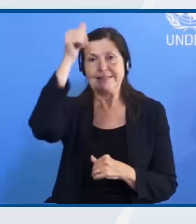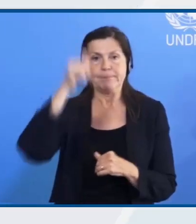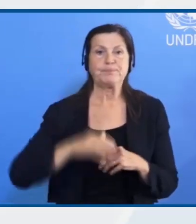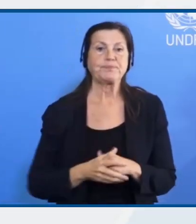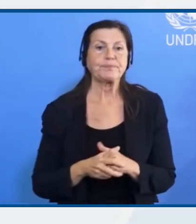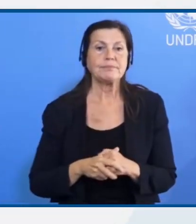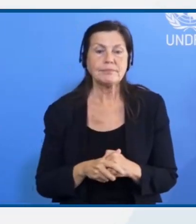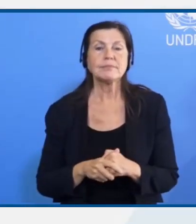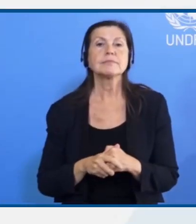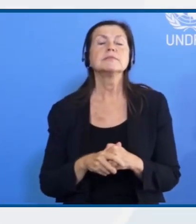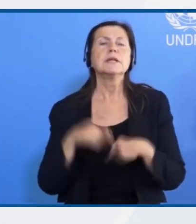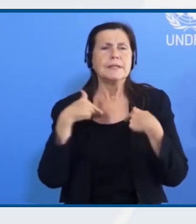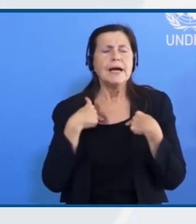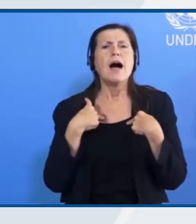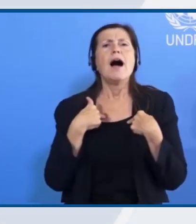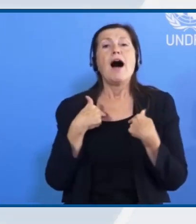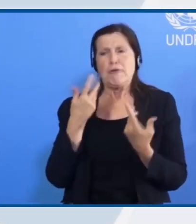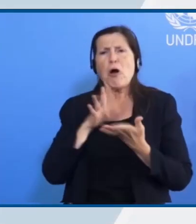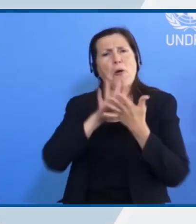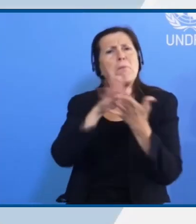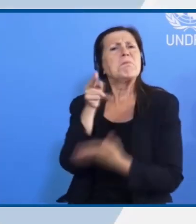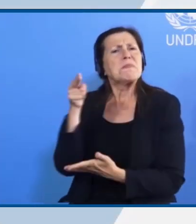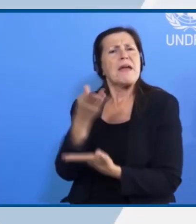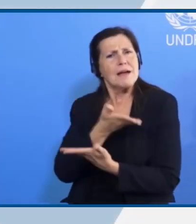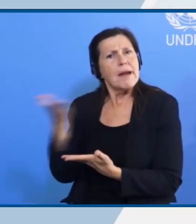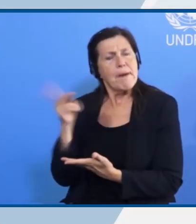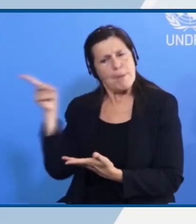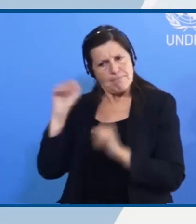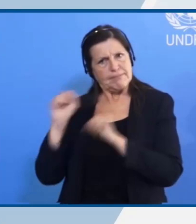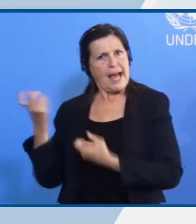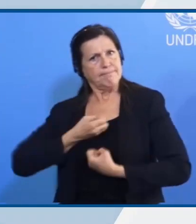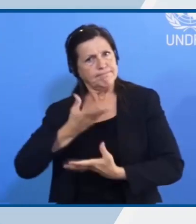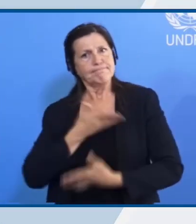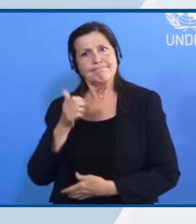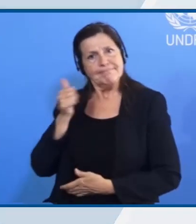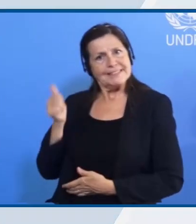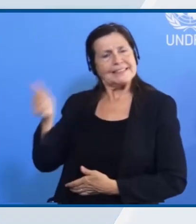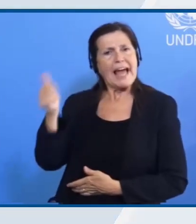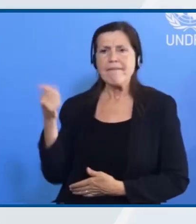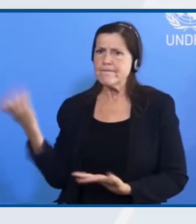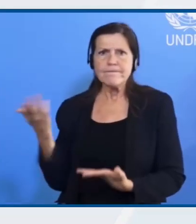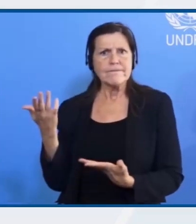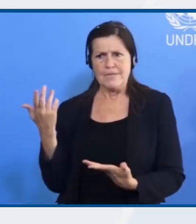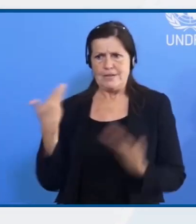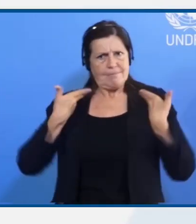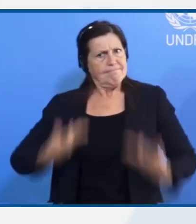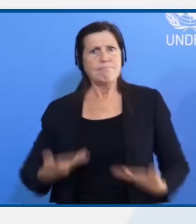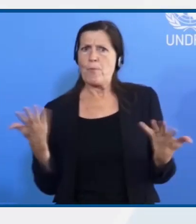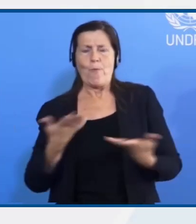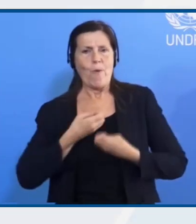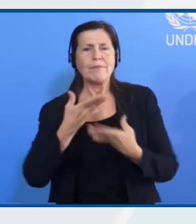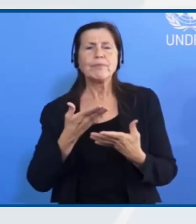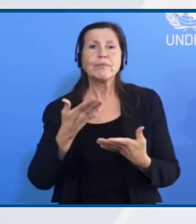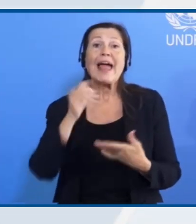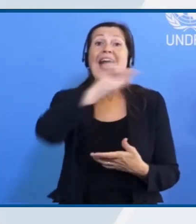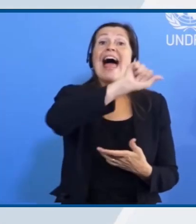we are. We want to know who you are. So let's do something relatively quick. Tell me who is from the Asia